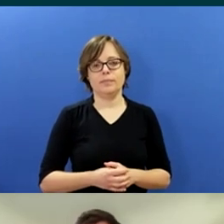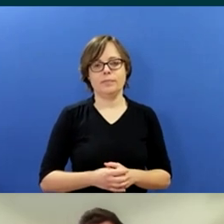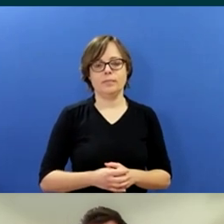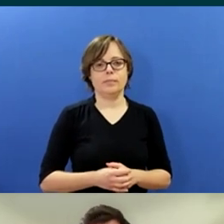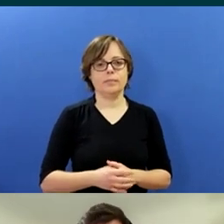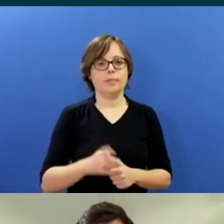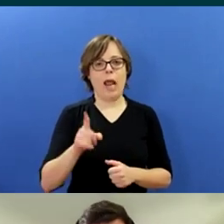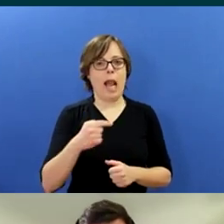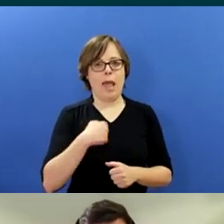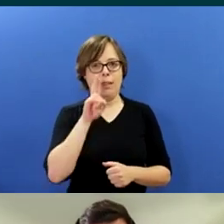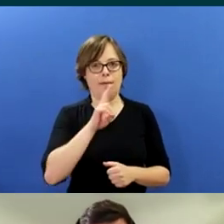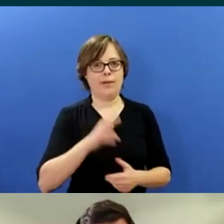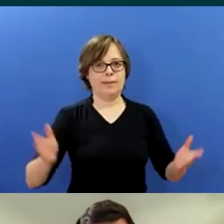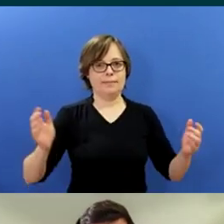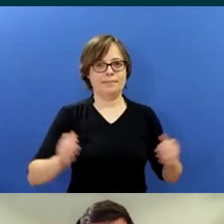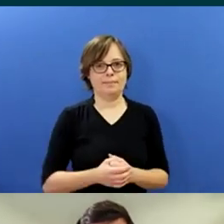Where? What happened?